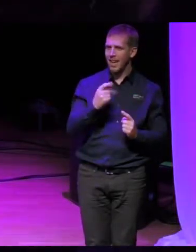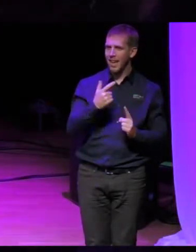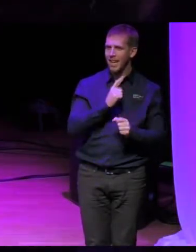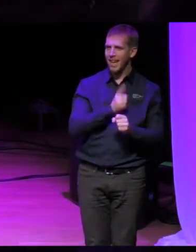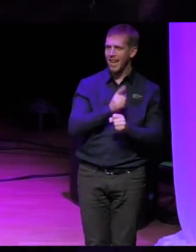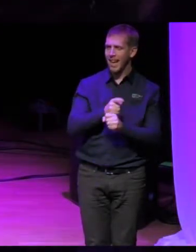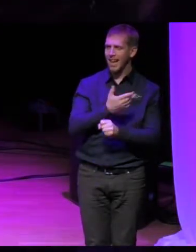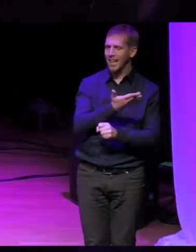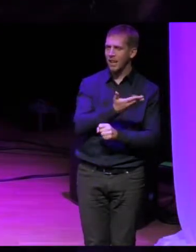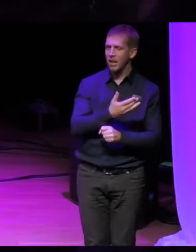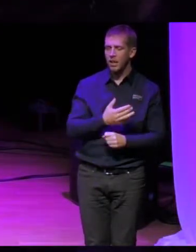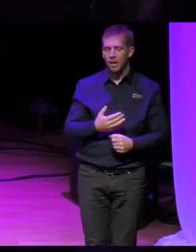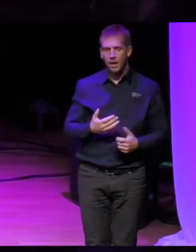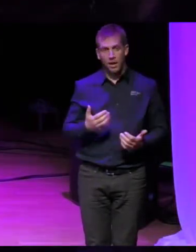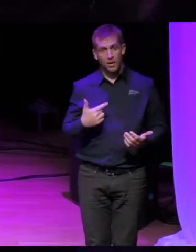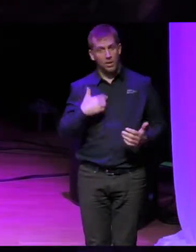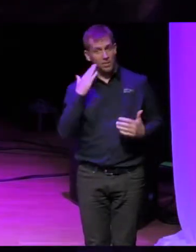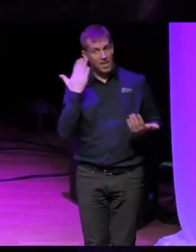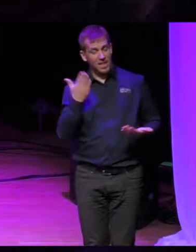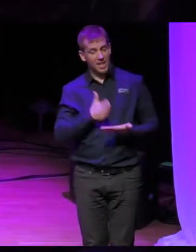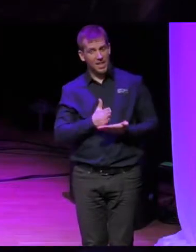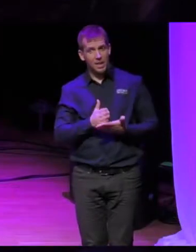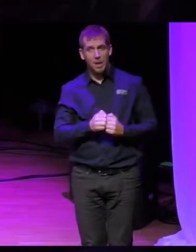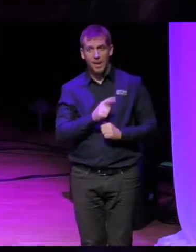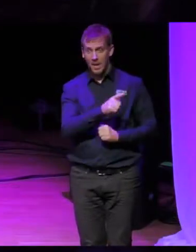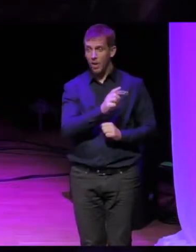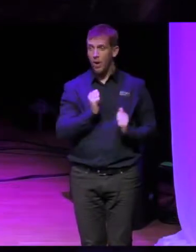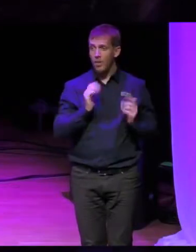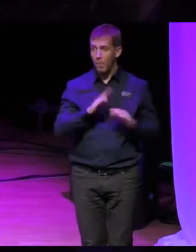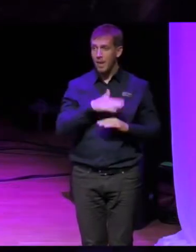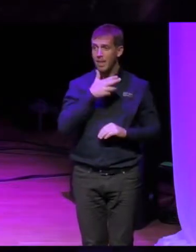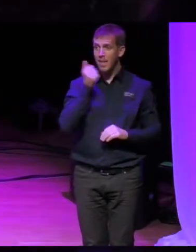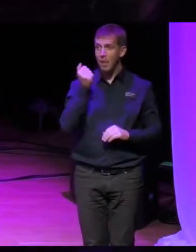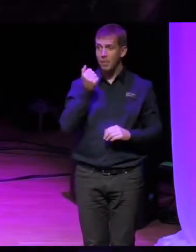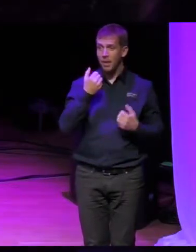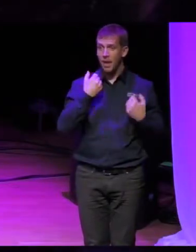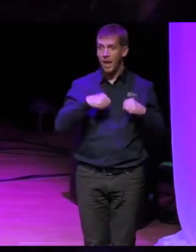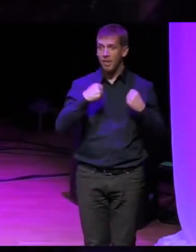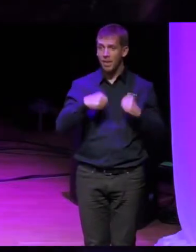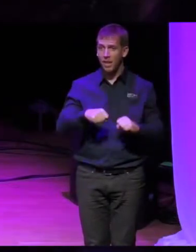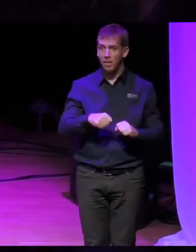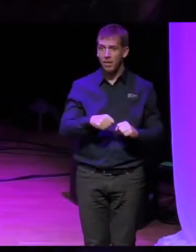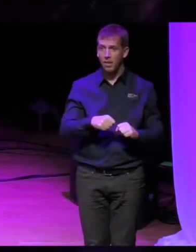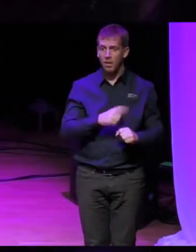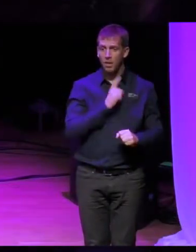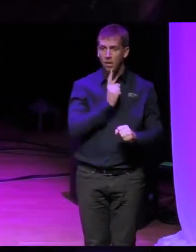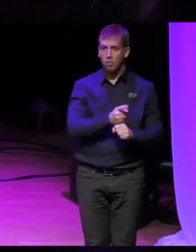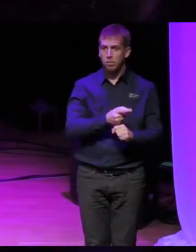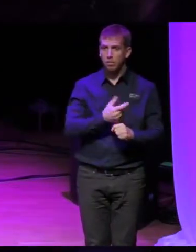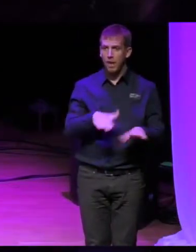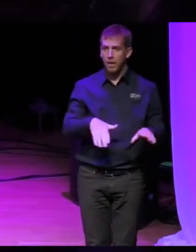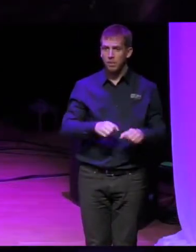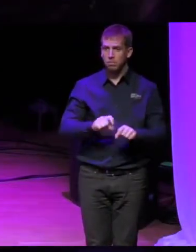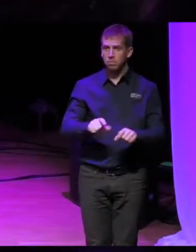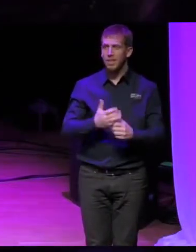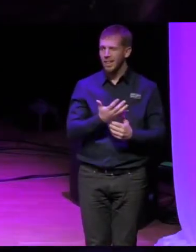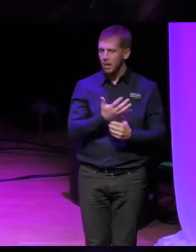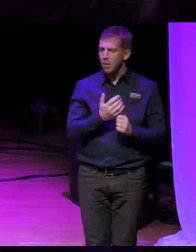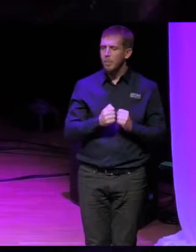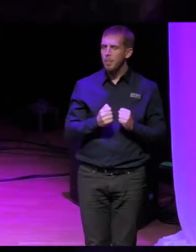the actual motives, but certainly it is faster, and as we've seen in this